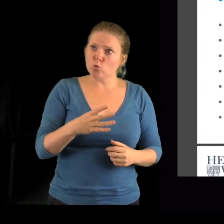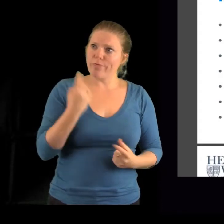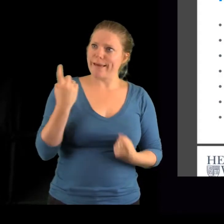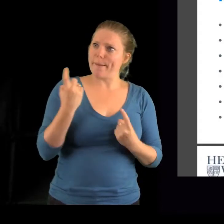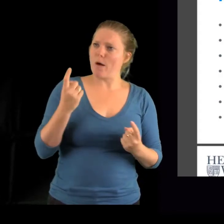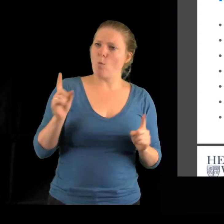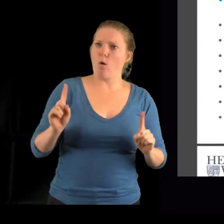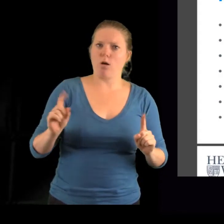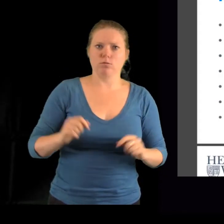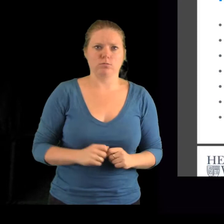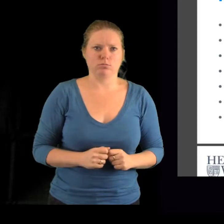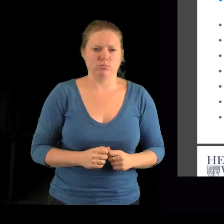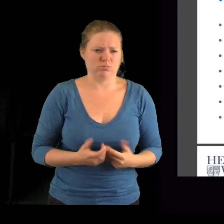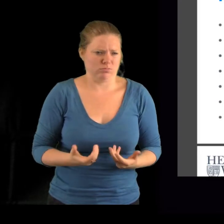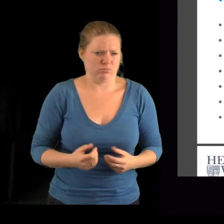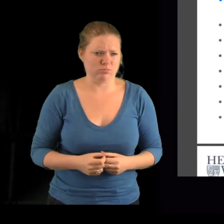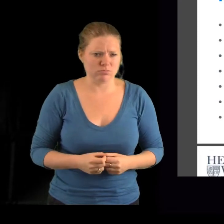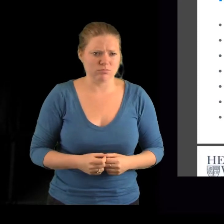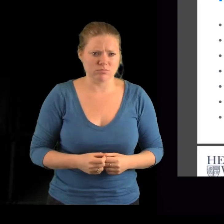on?